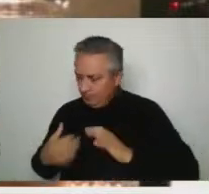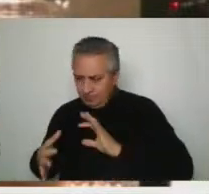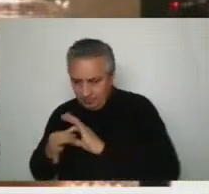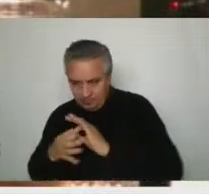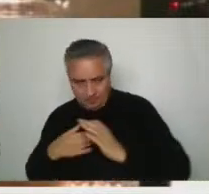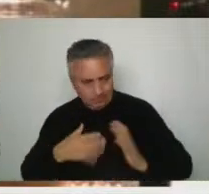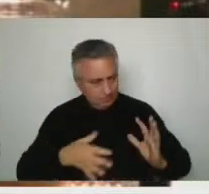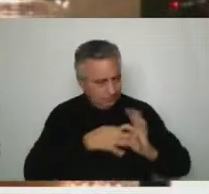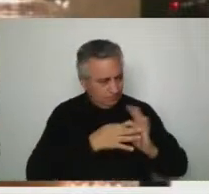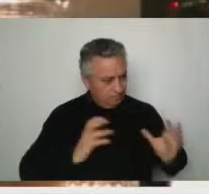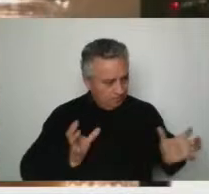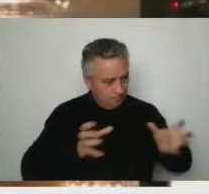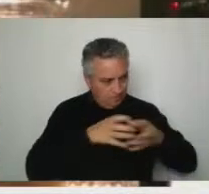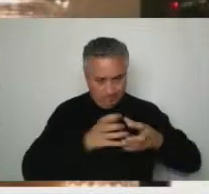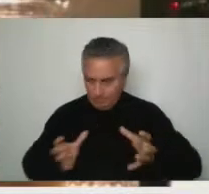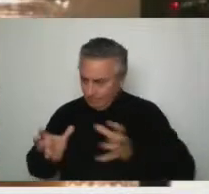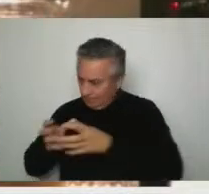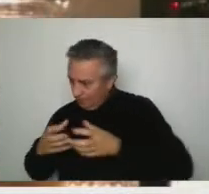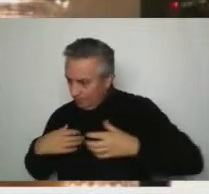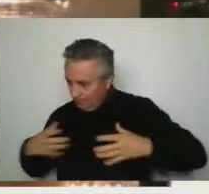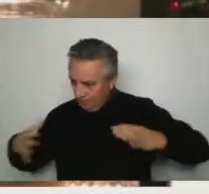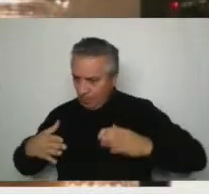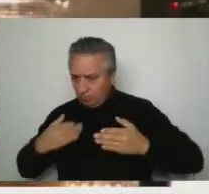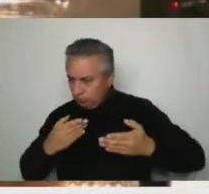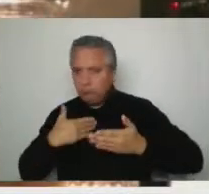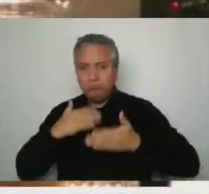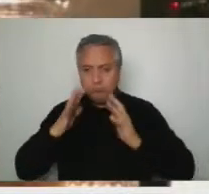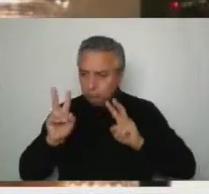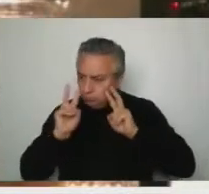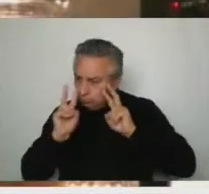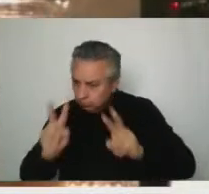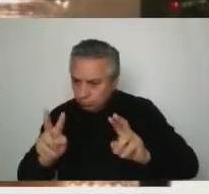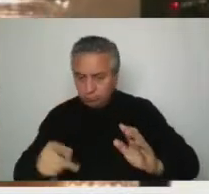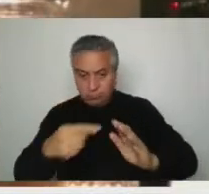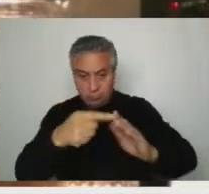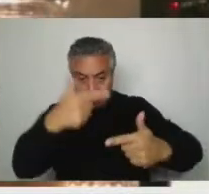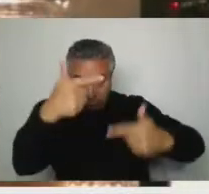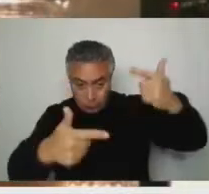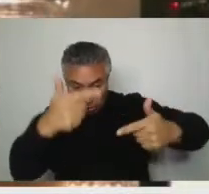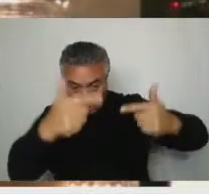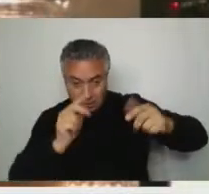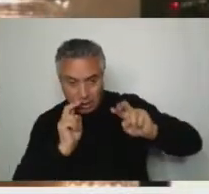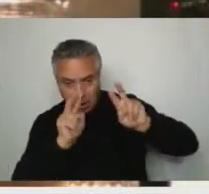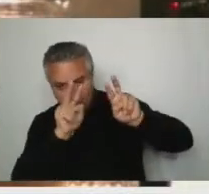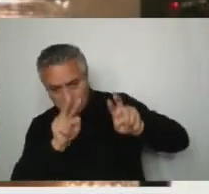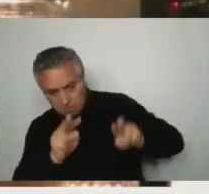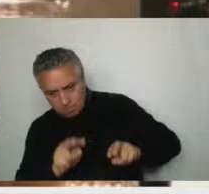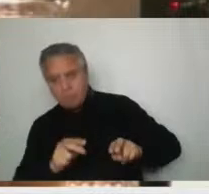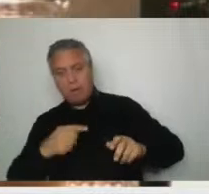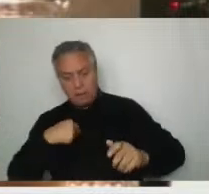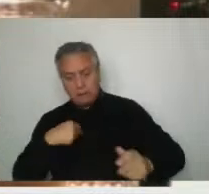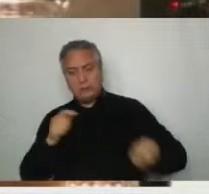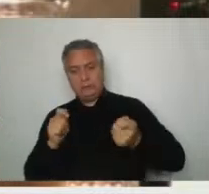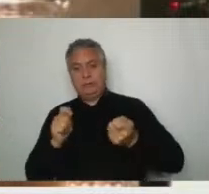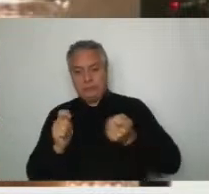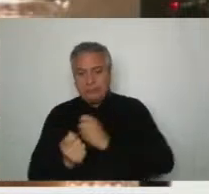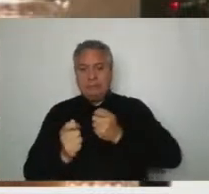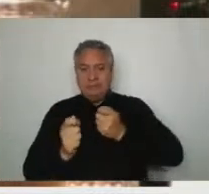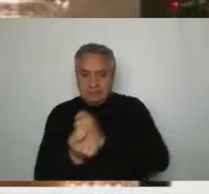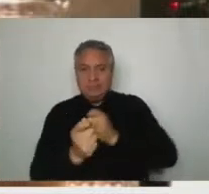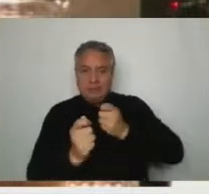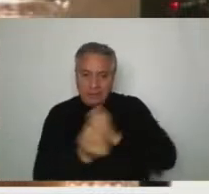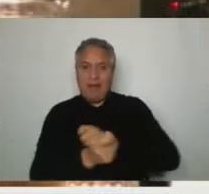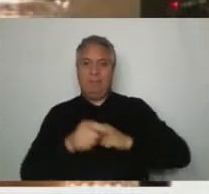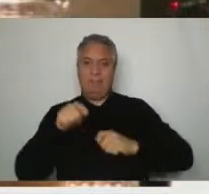needed, as well as observation and debate in order to change the above